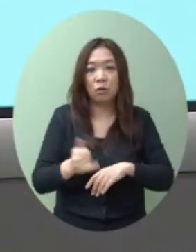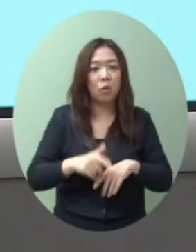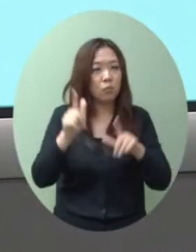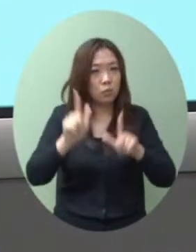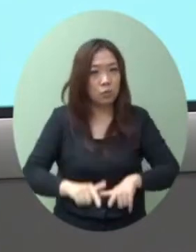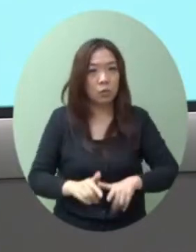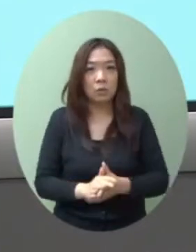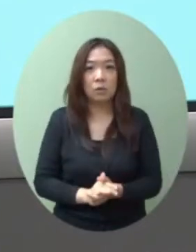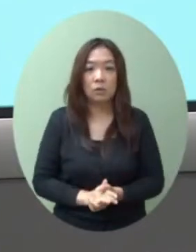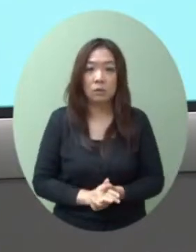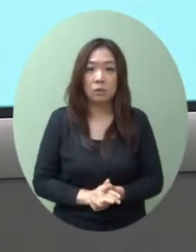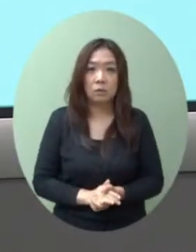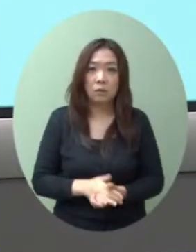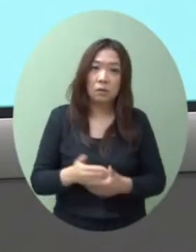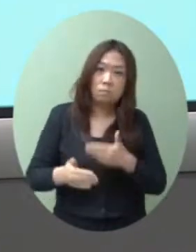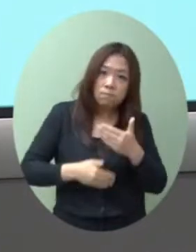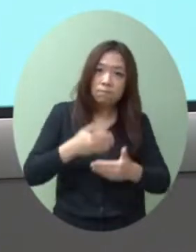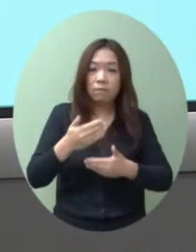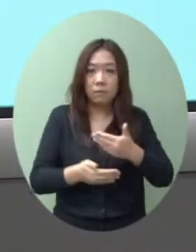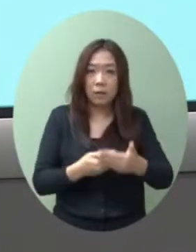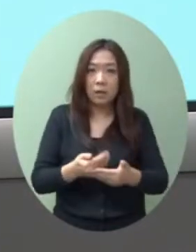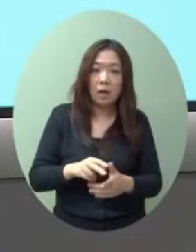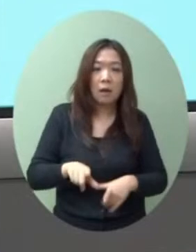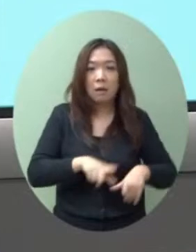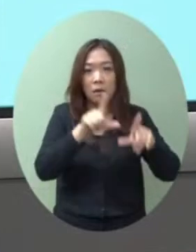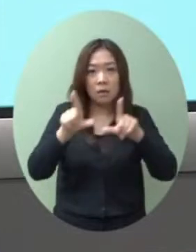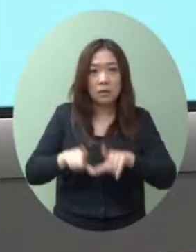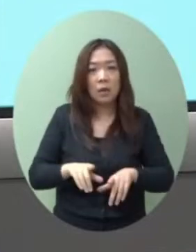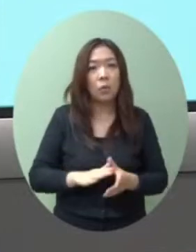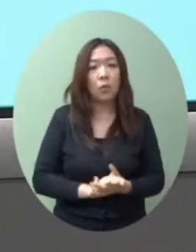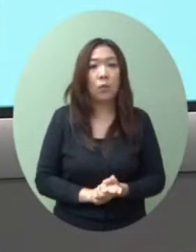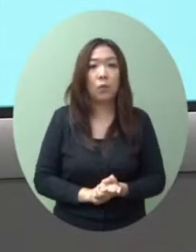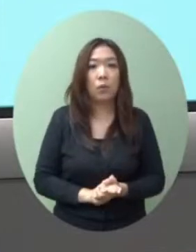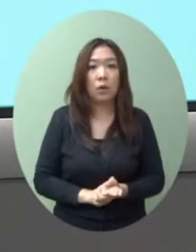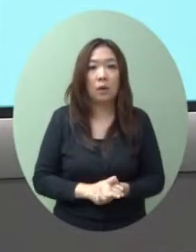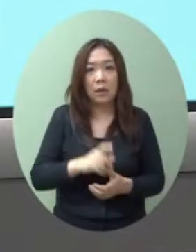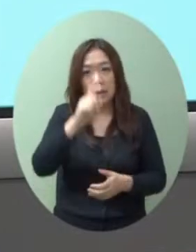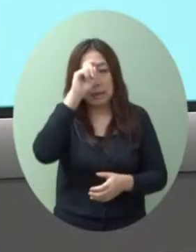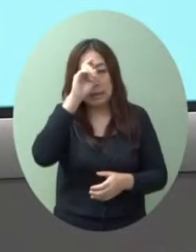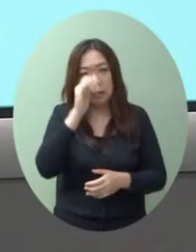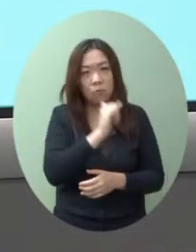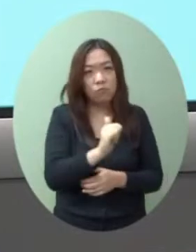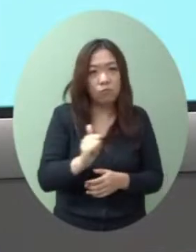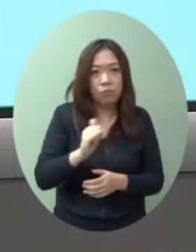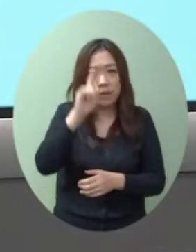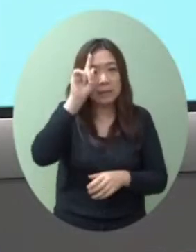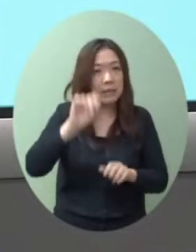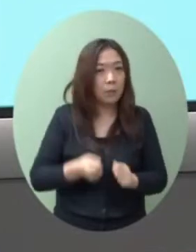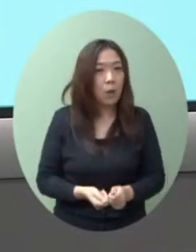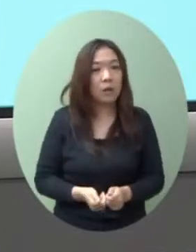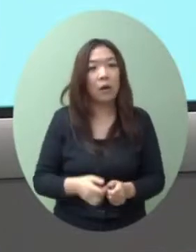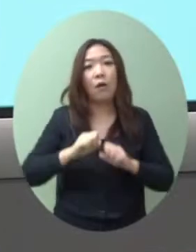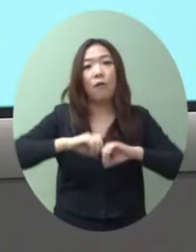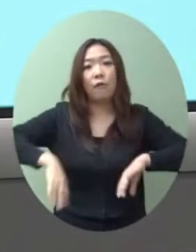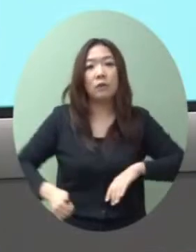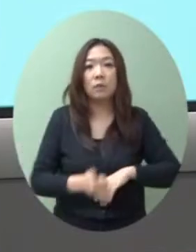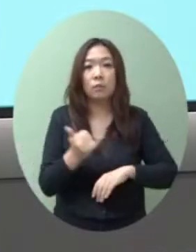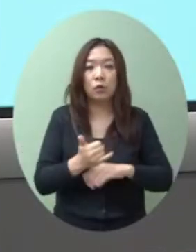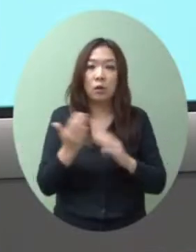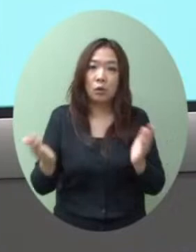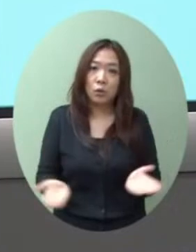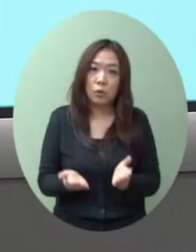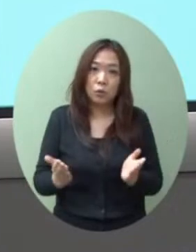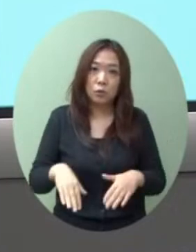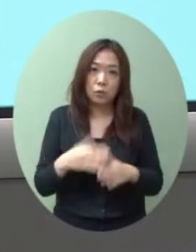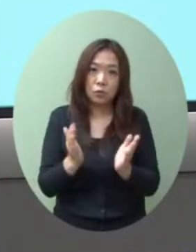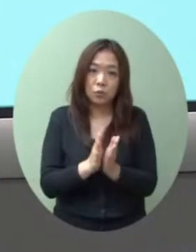of the Leap Home Safe app, and there is a habit to record your visits